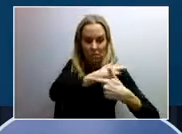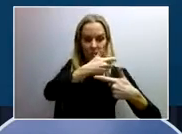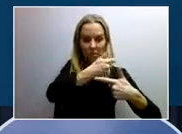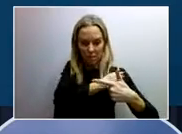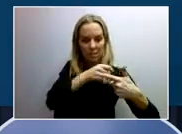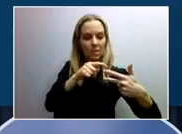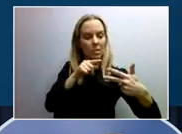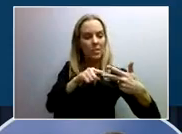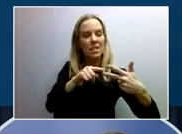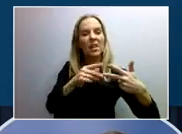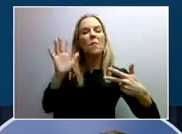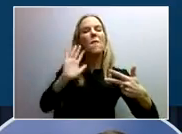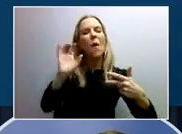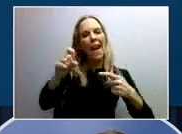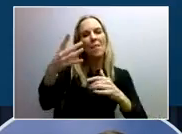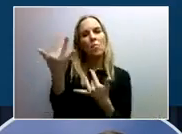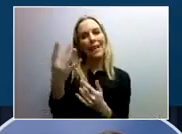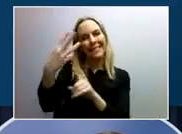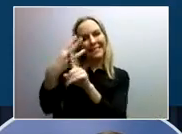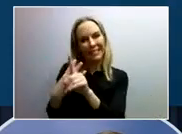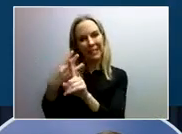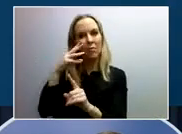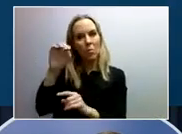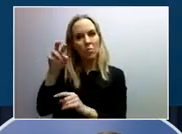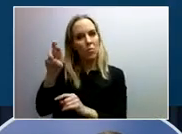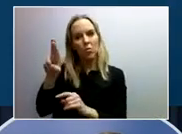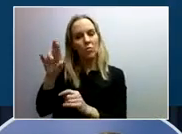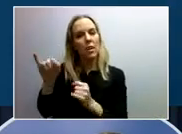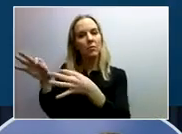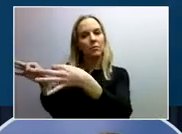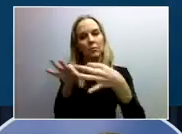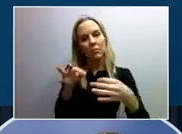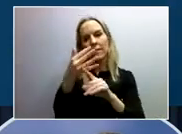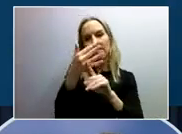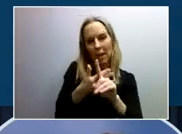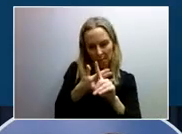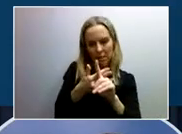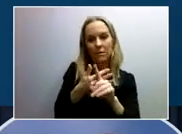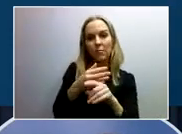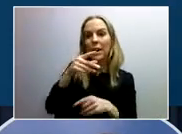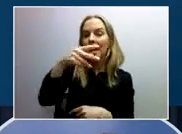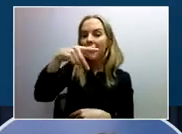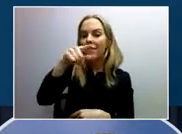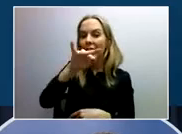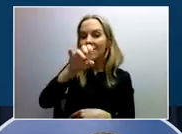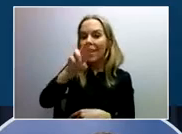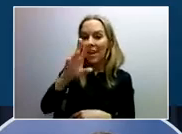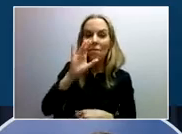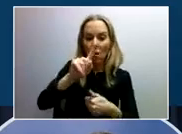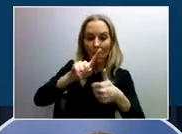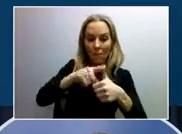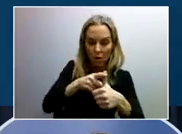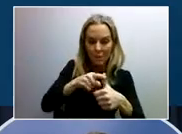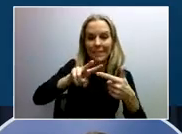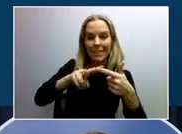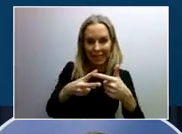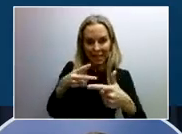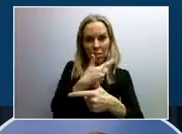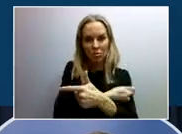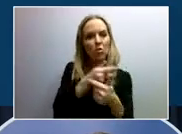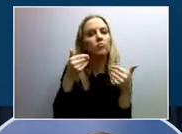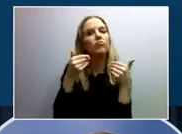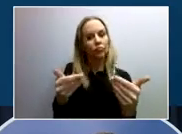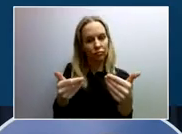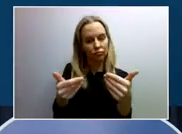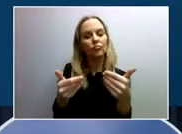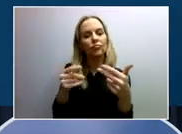period for Moderna and J&J hasn't changed, but if you got Pfizer for your first and second shot, you can now get your booster